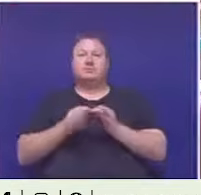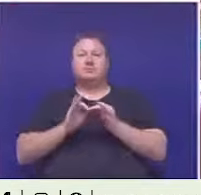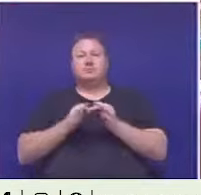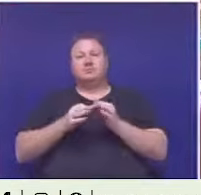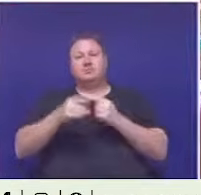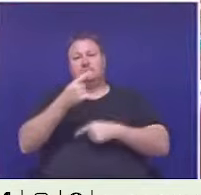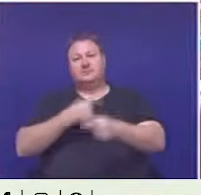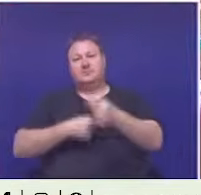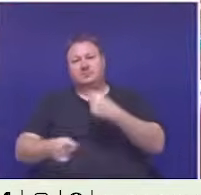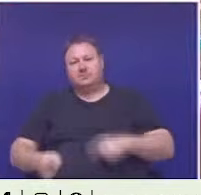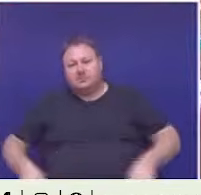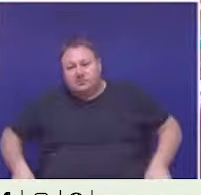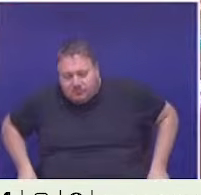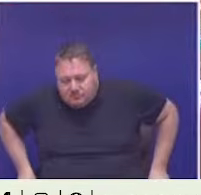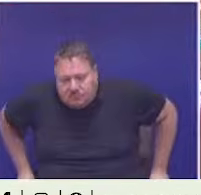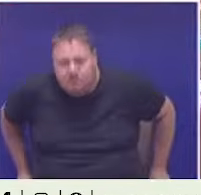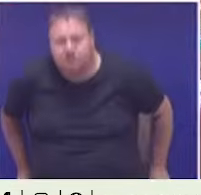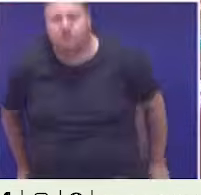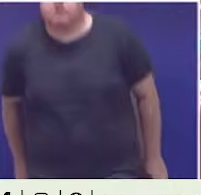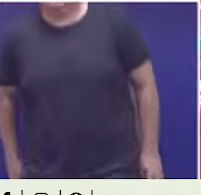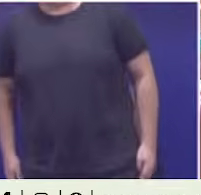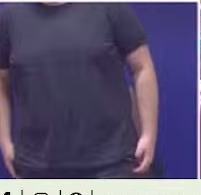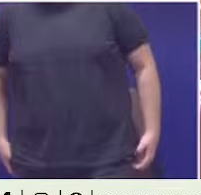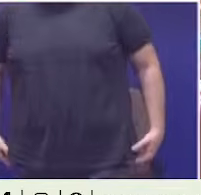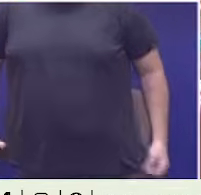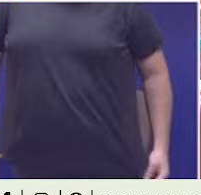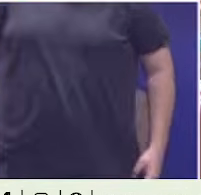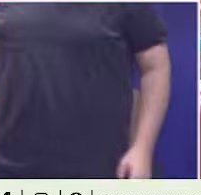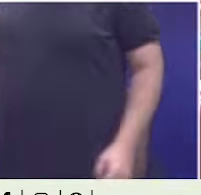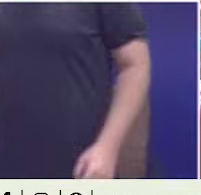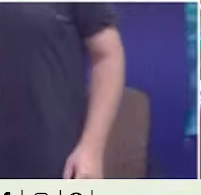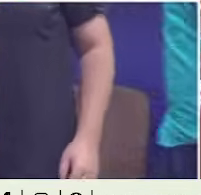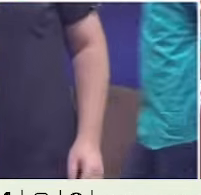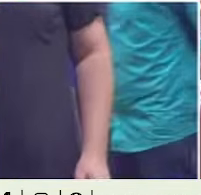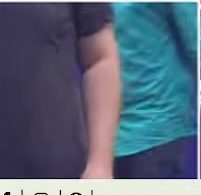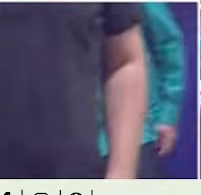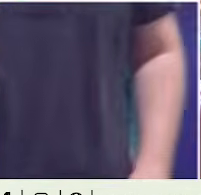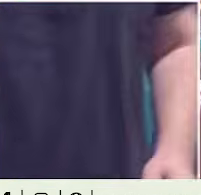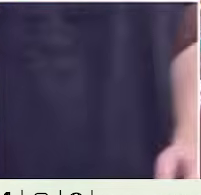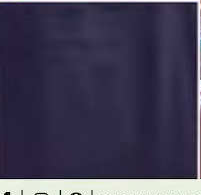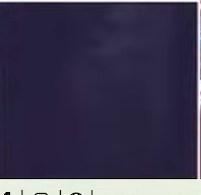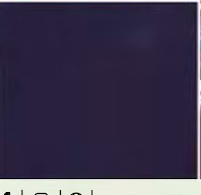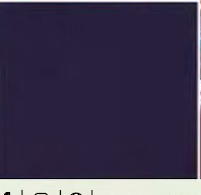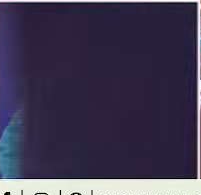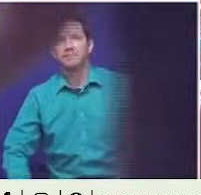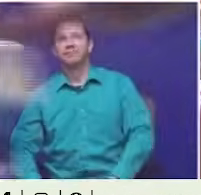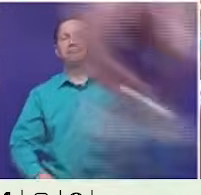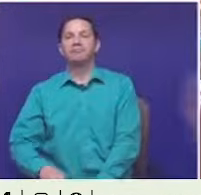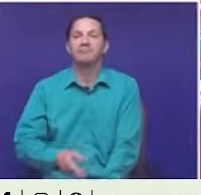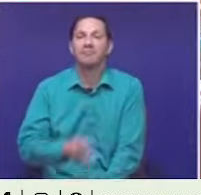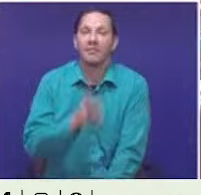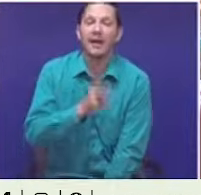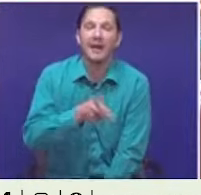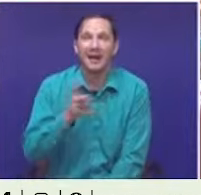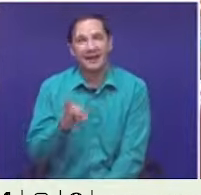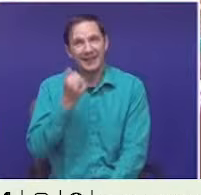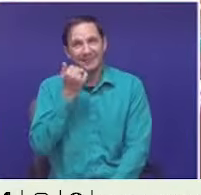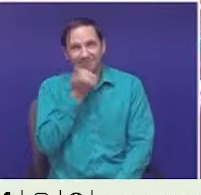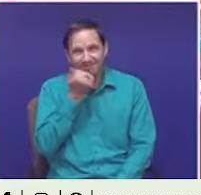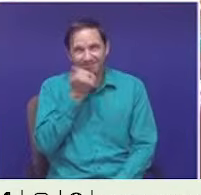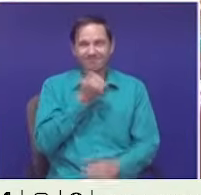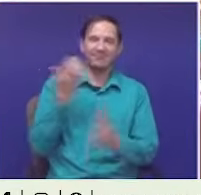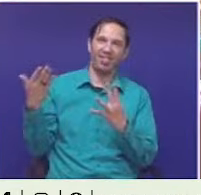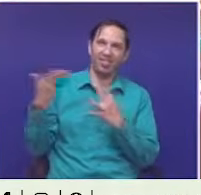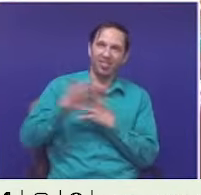you very much, Honourable Minister. And once again, we apologize for the disruption that you had to